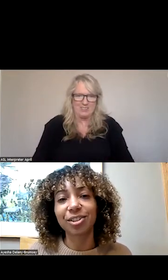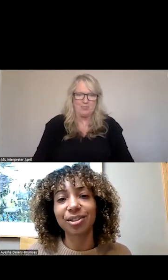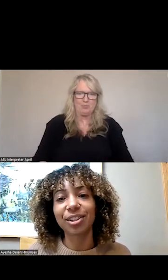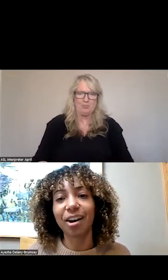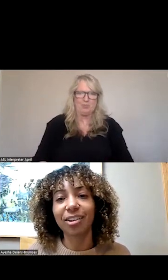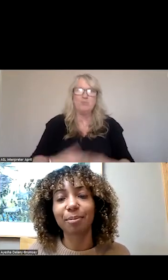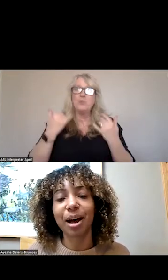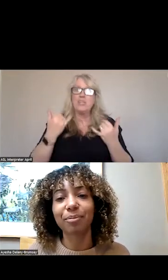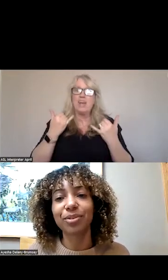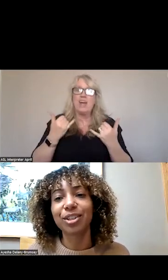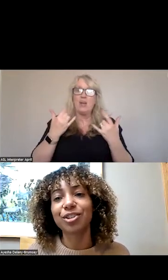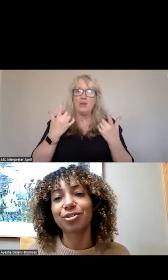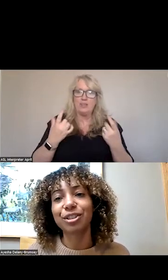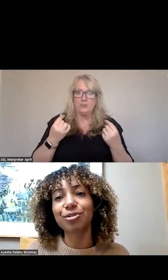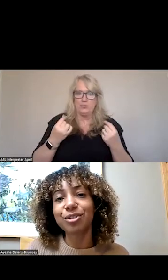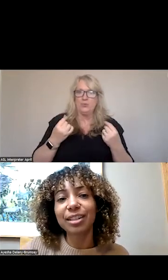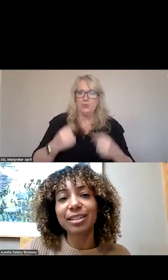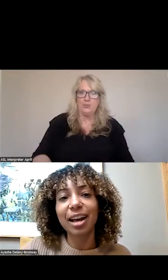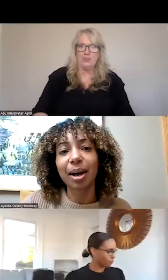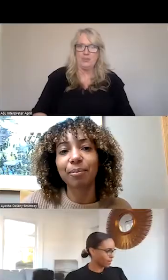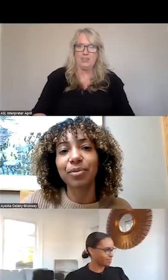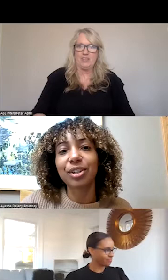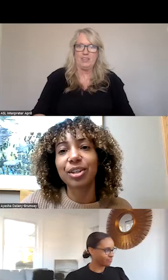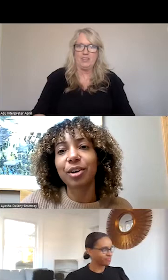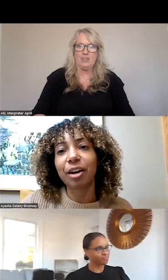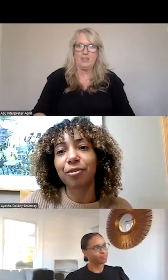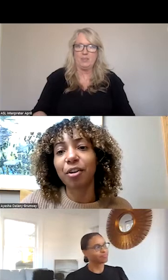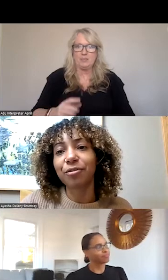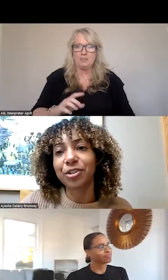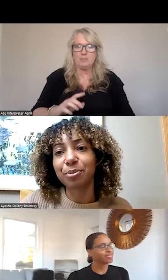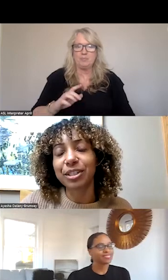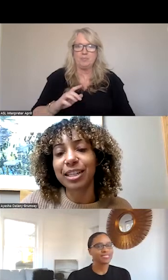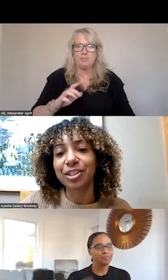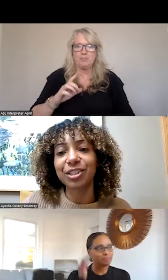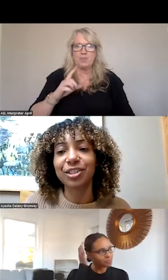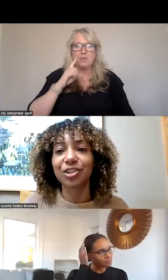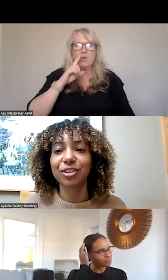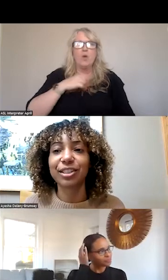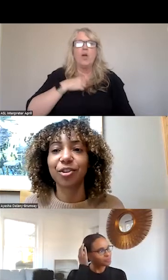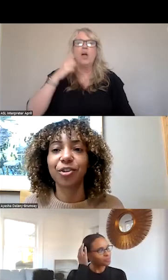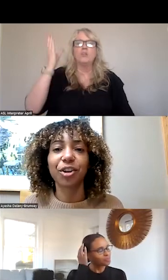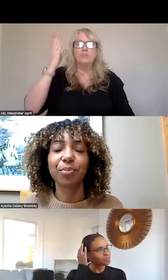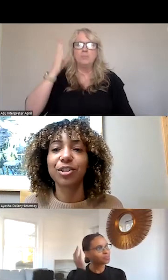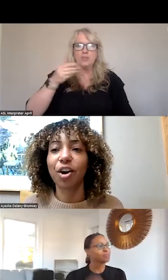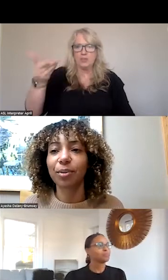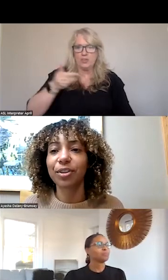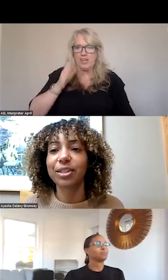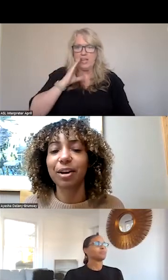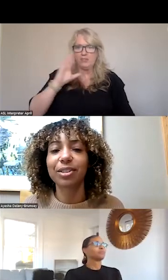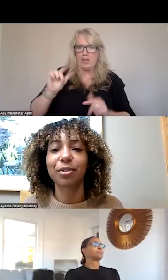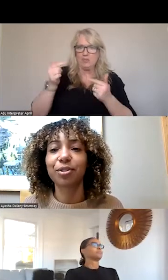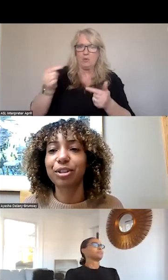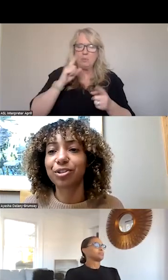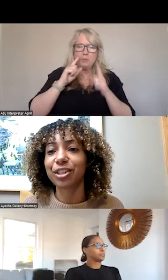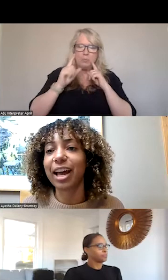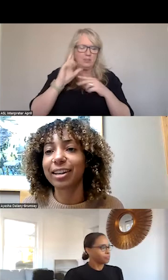I'd like to do is call up Charysse Nunez for our feature presentation. And Charysse, I know you're going to be talking with us